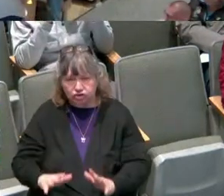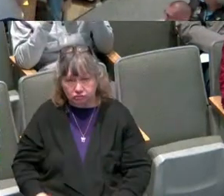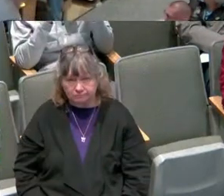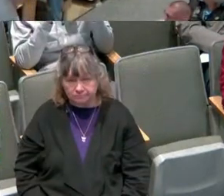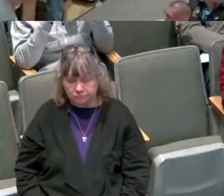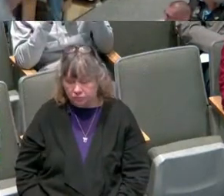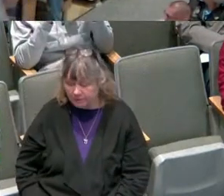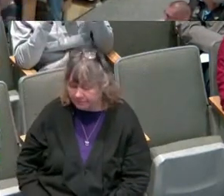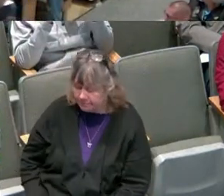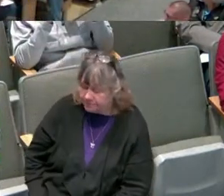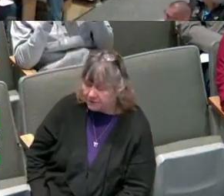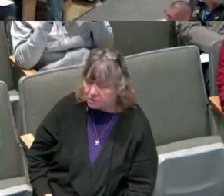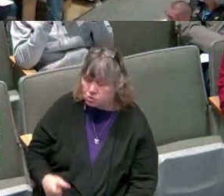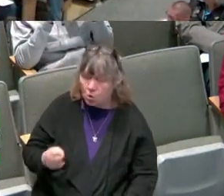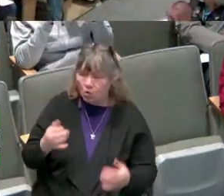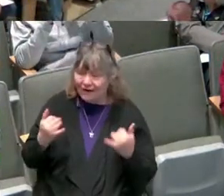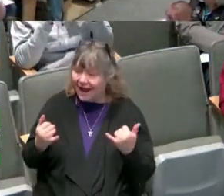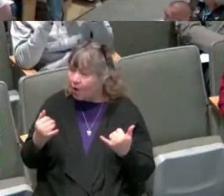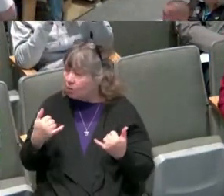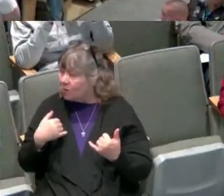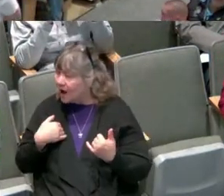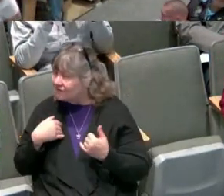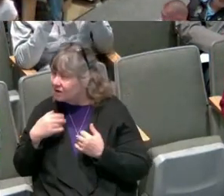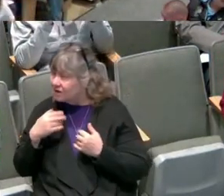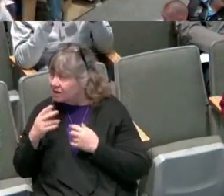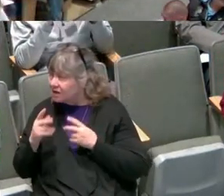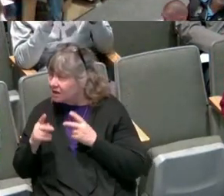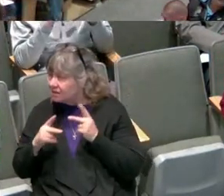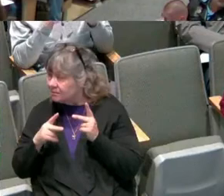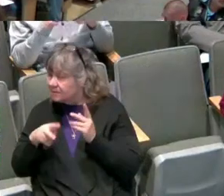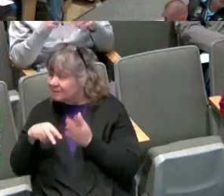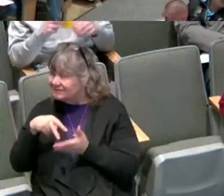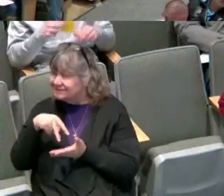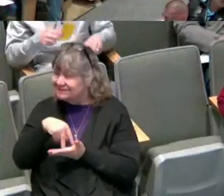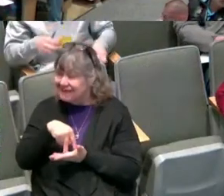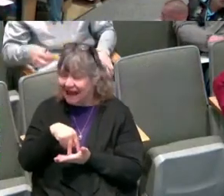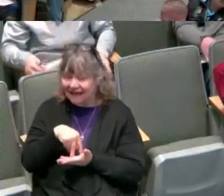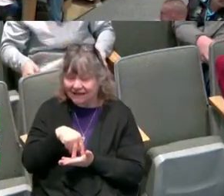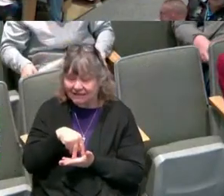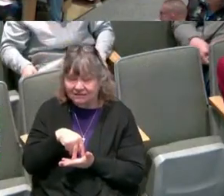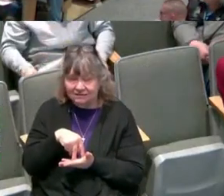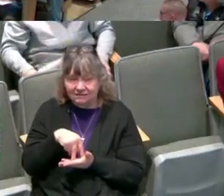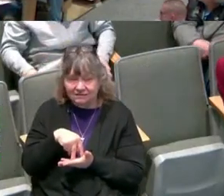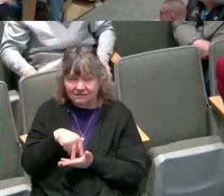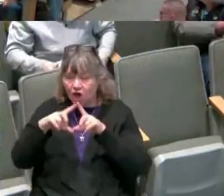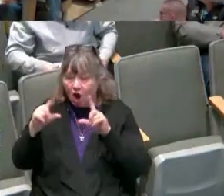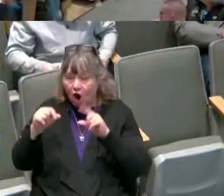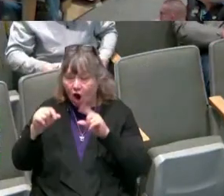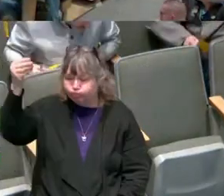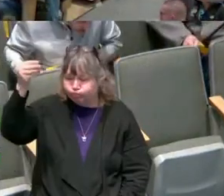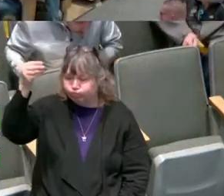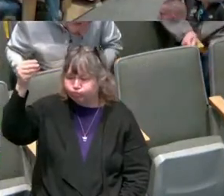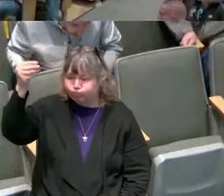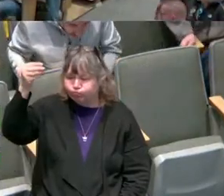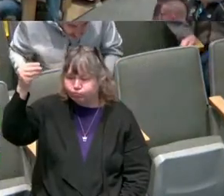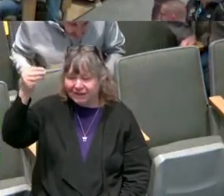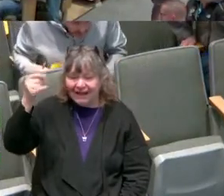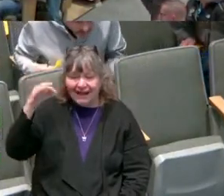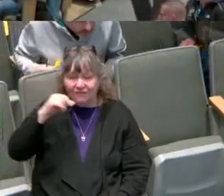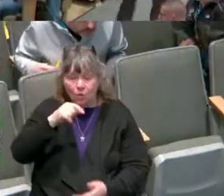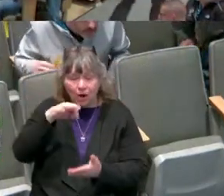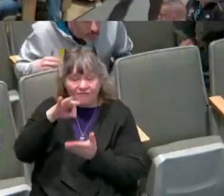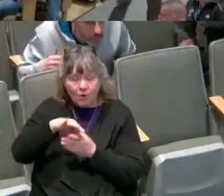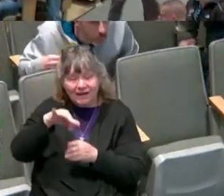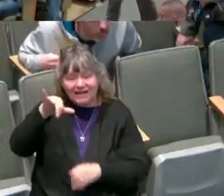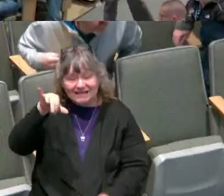so right now we're having people stand up and hold your card up if you are voting